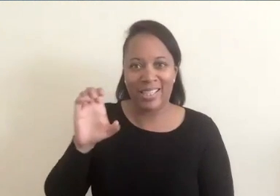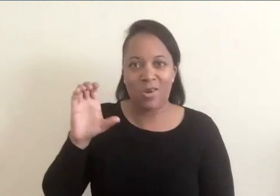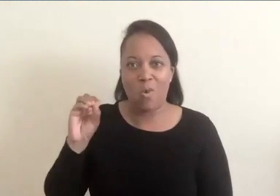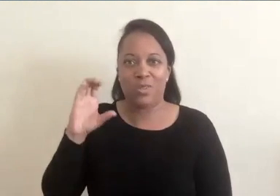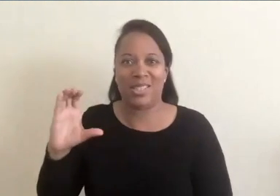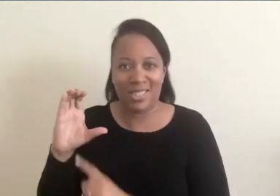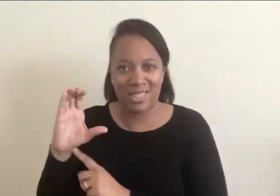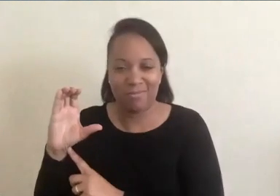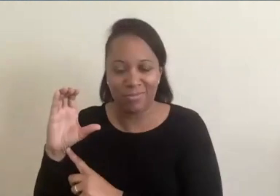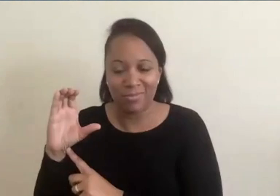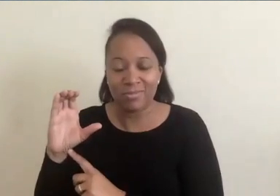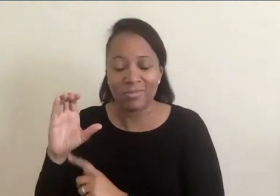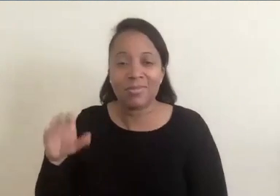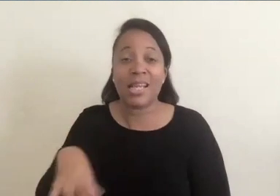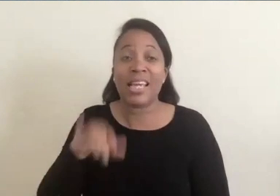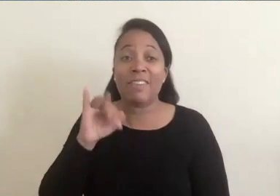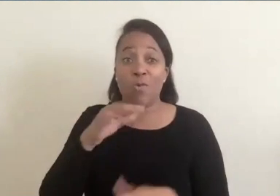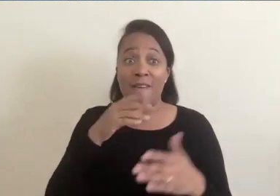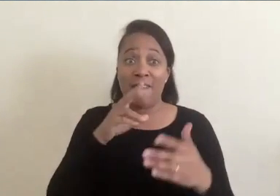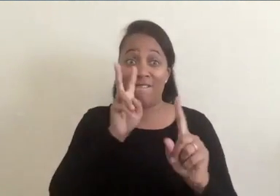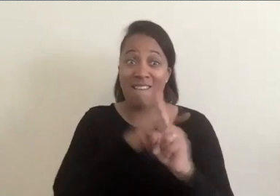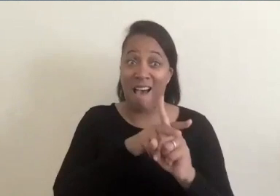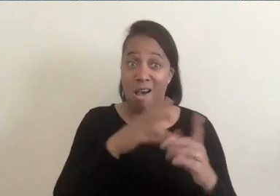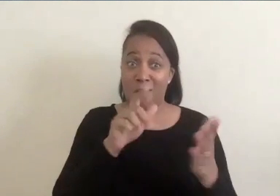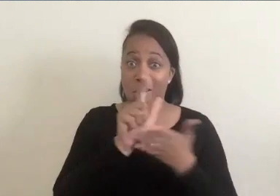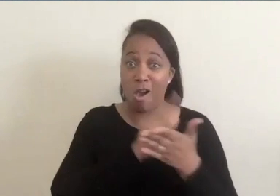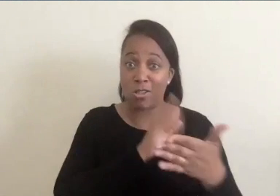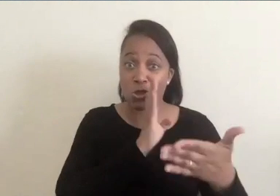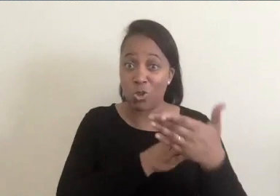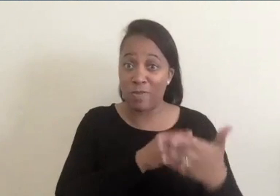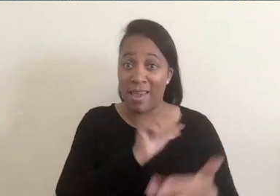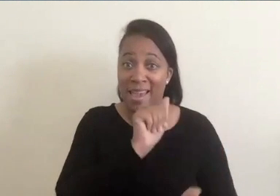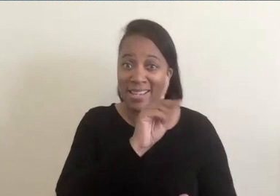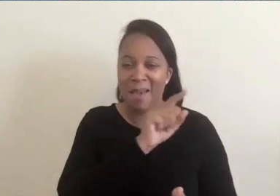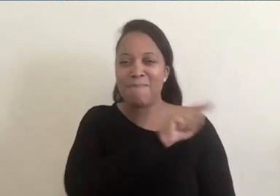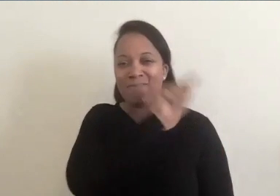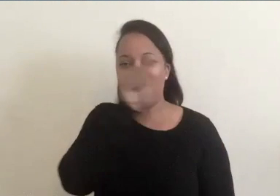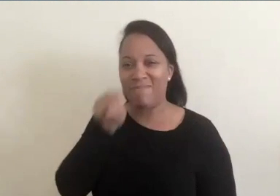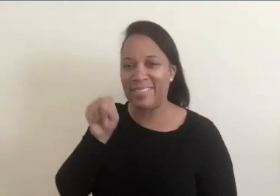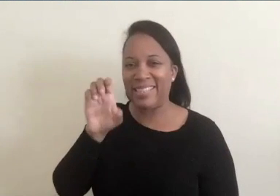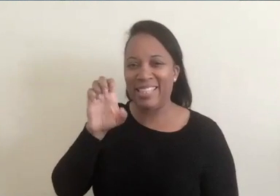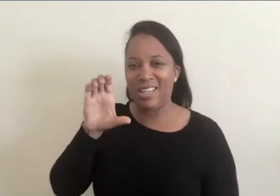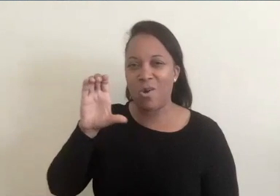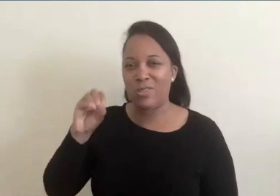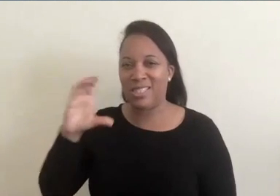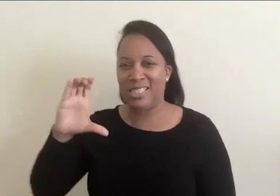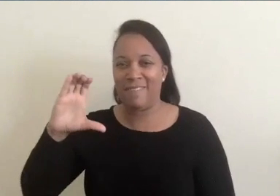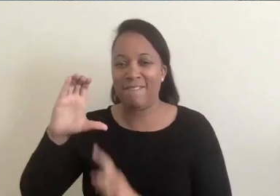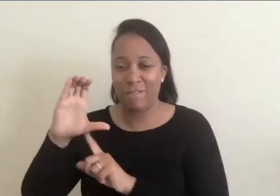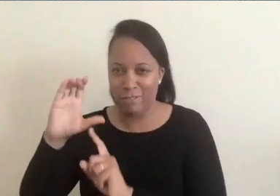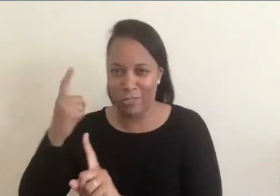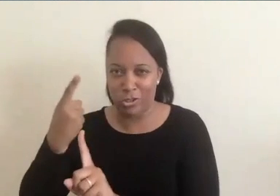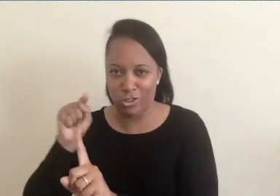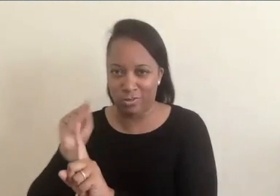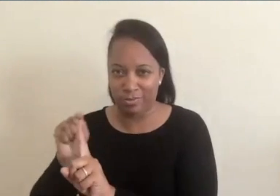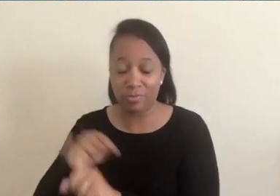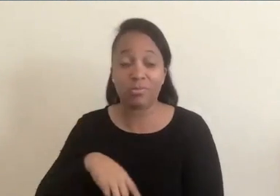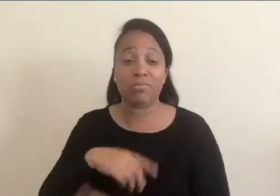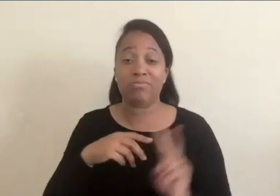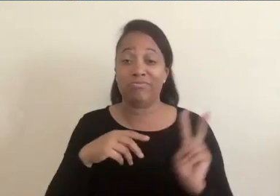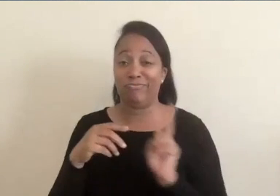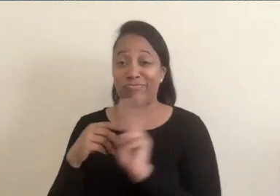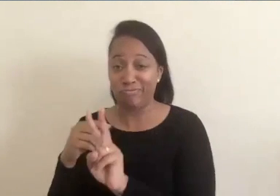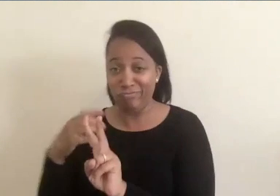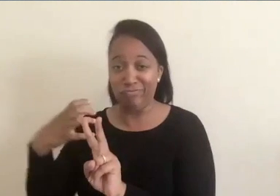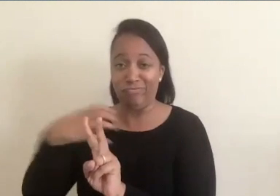can file a lawsuit under the ADA, as was the case here. So they file a claim with the EEOC.